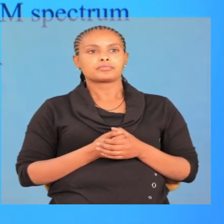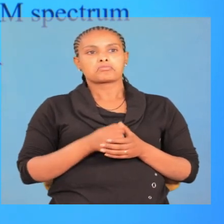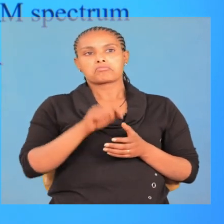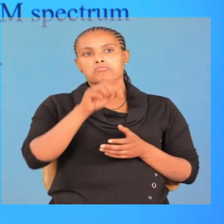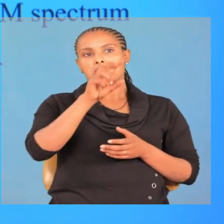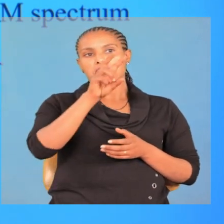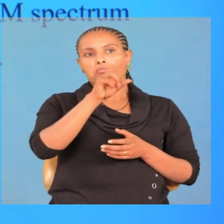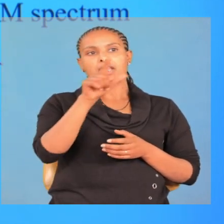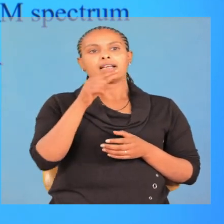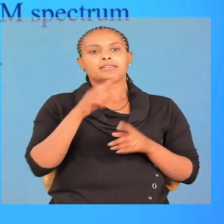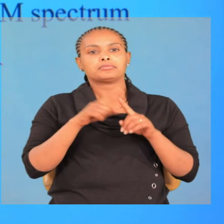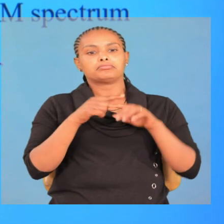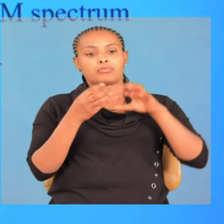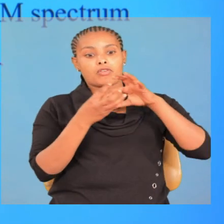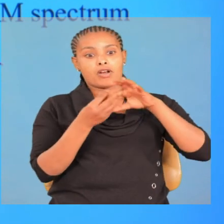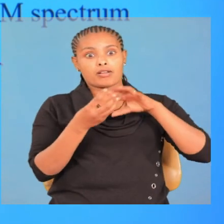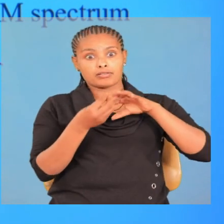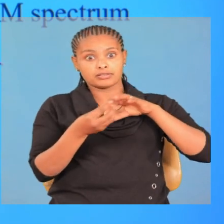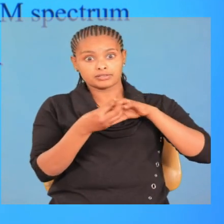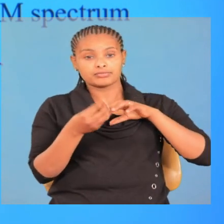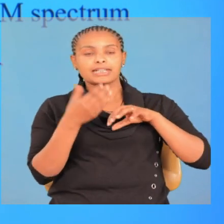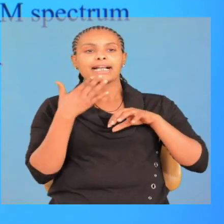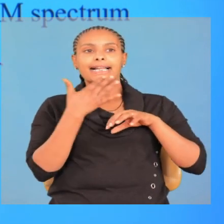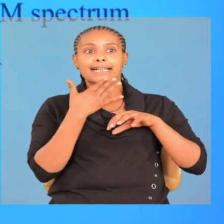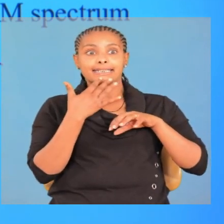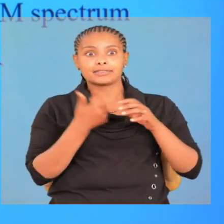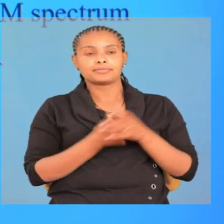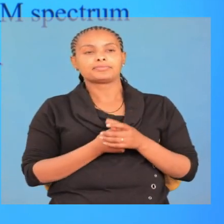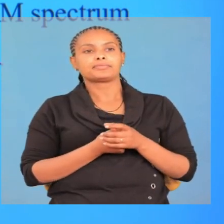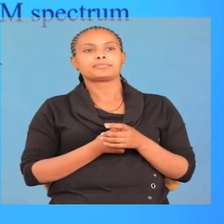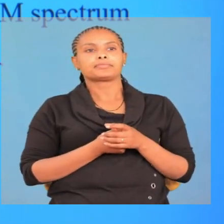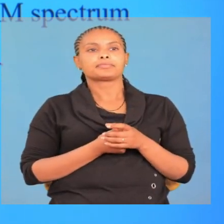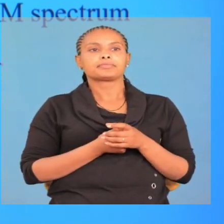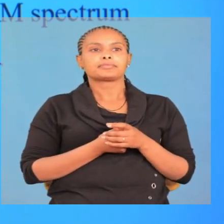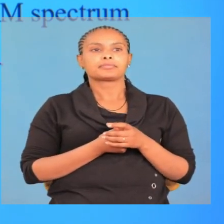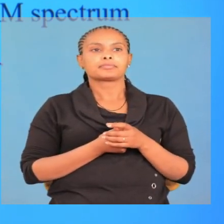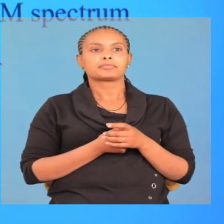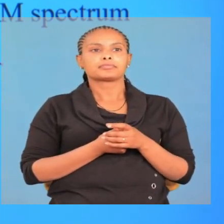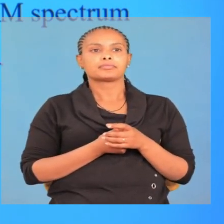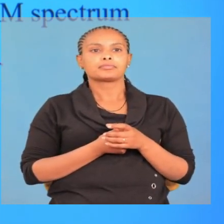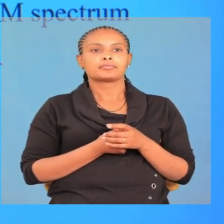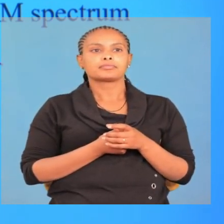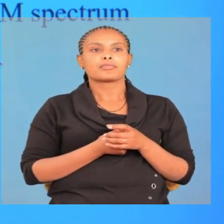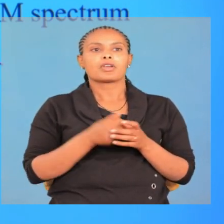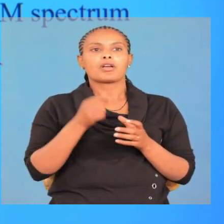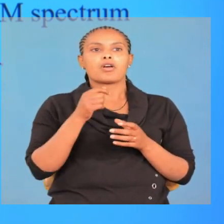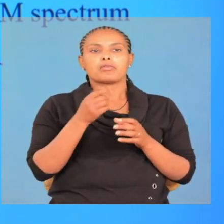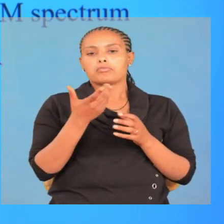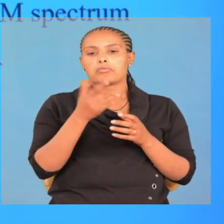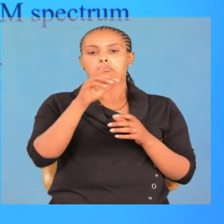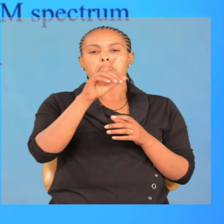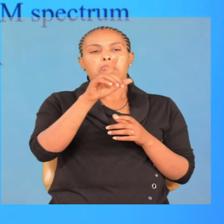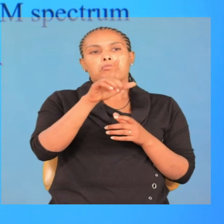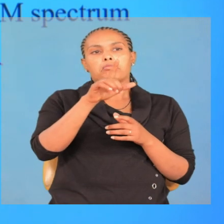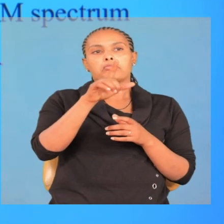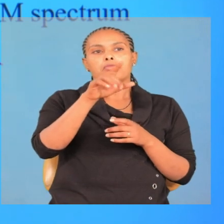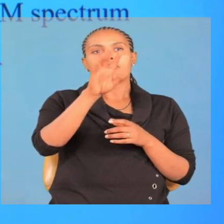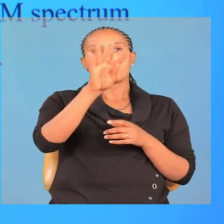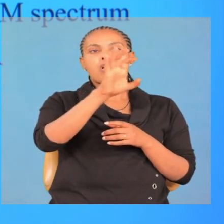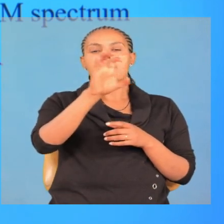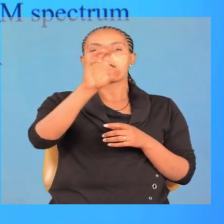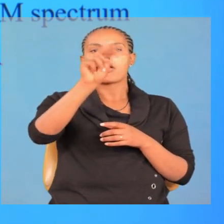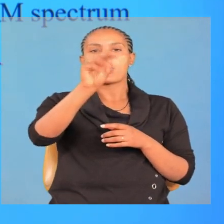Violet light, violet color. Its wavelength is 400